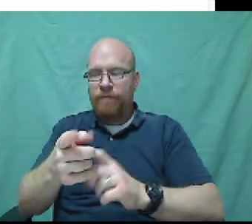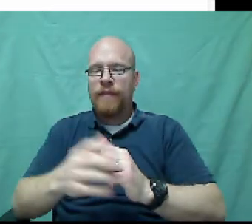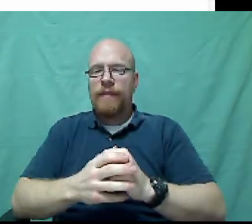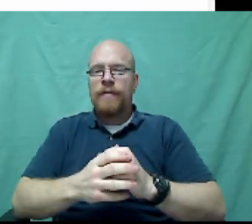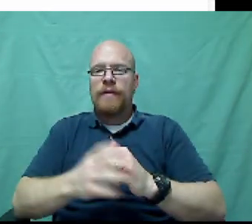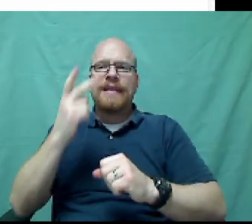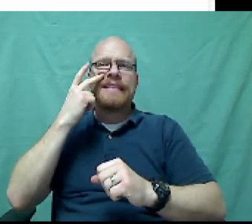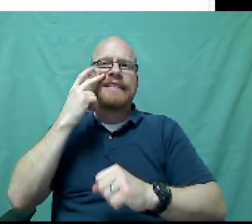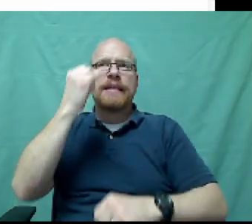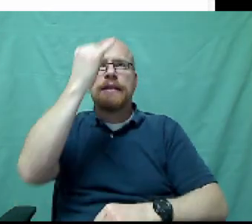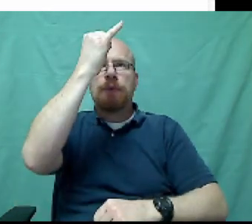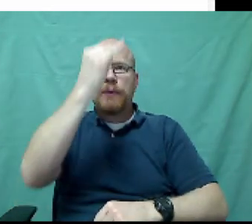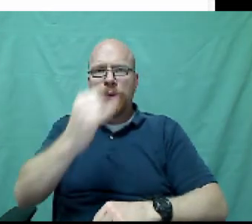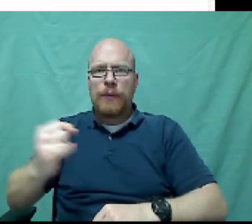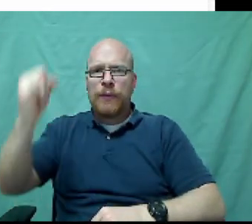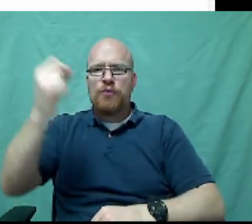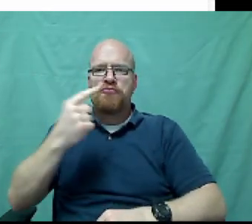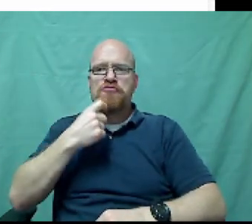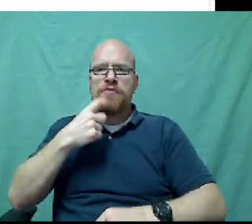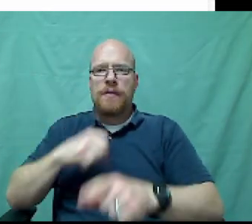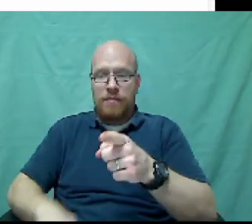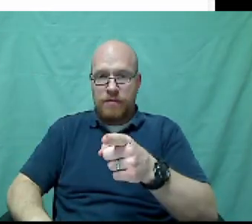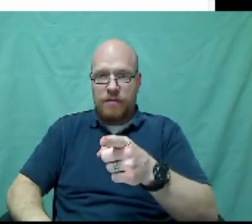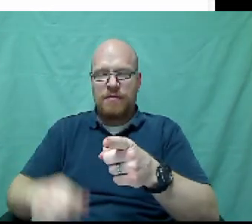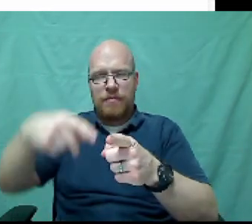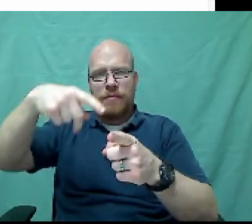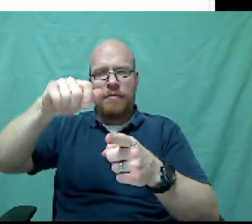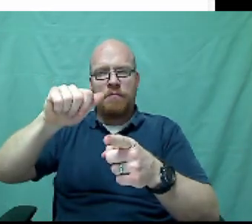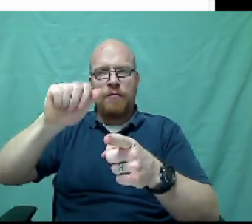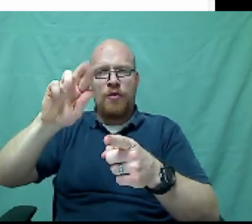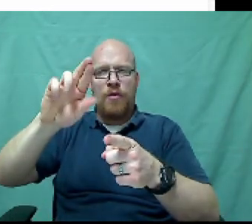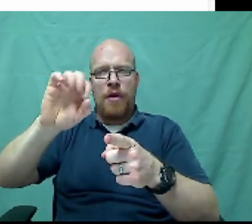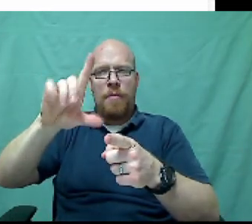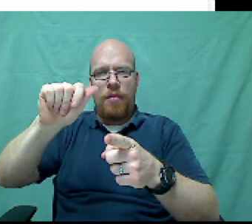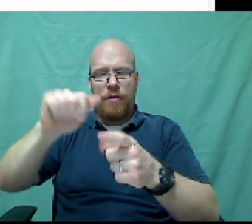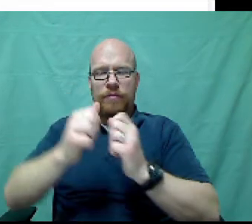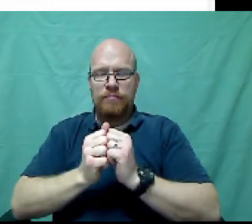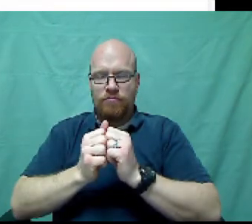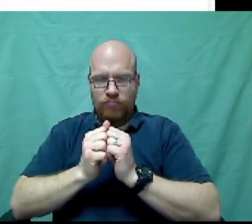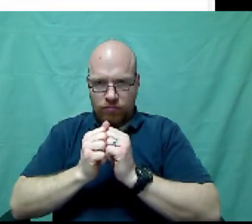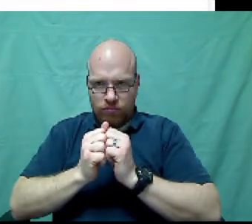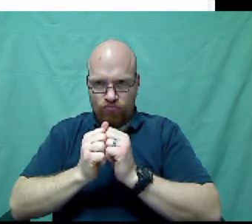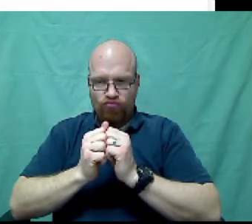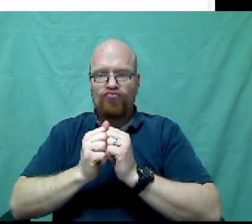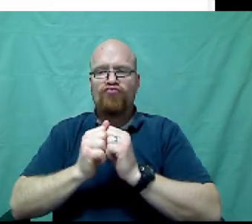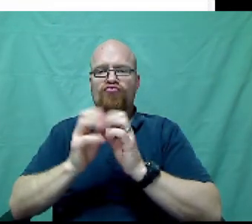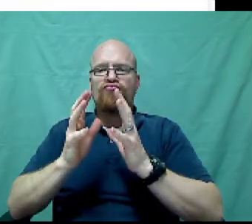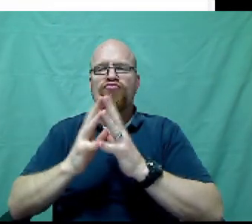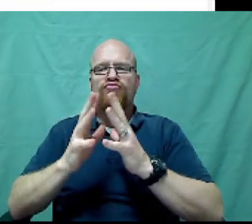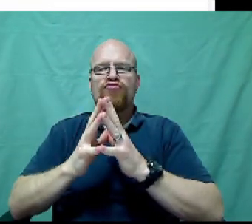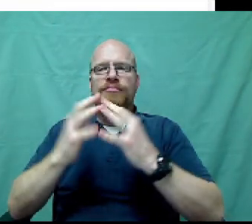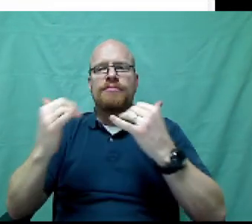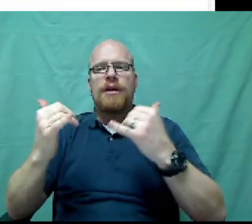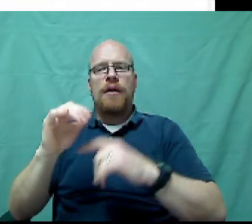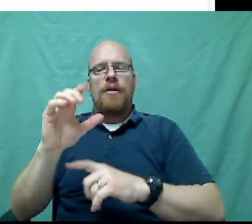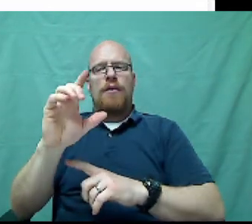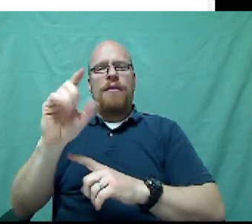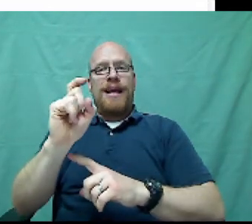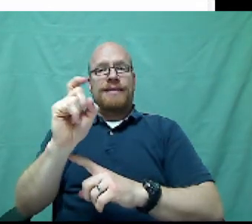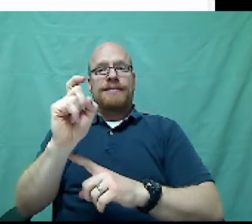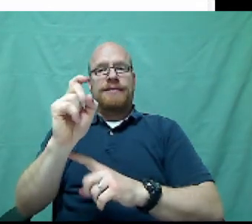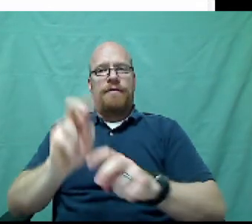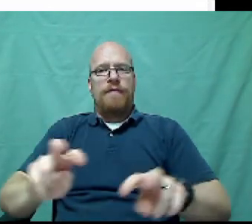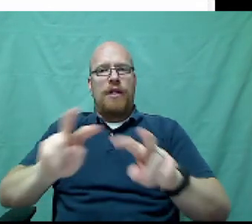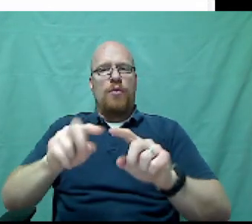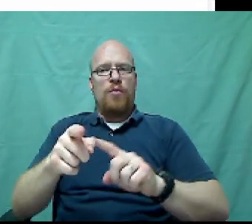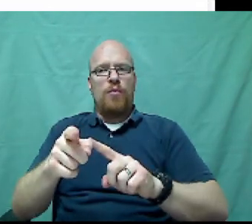graph, we see a red line, like a horseshoe. It's a parabola, it's called. And